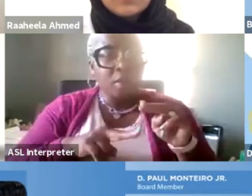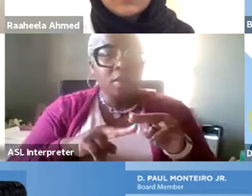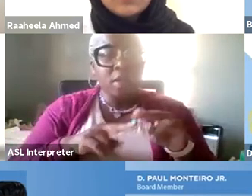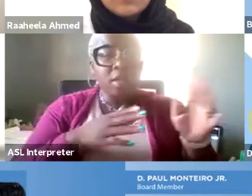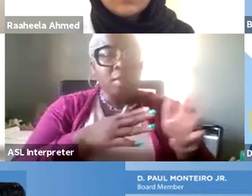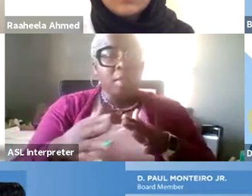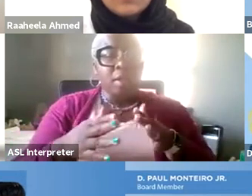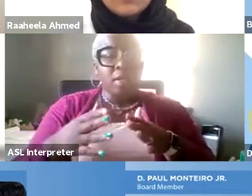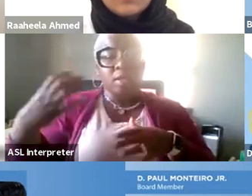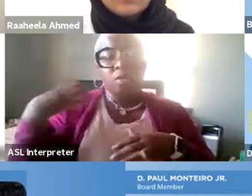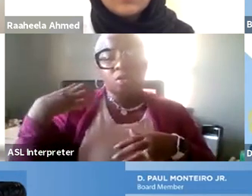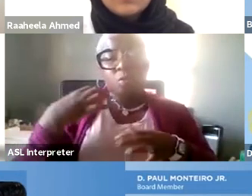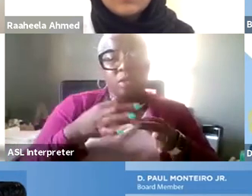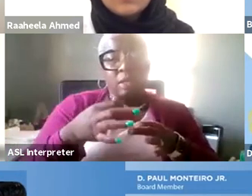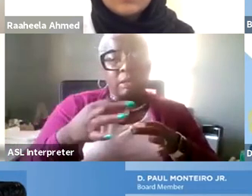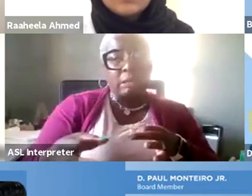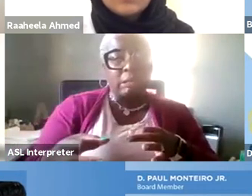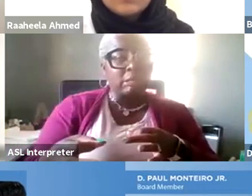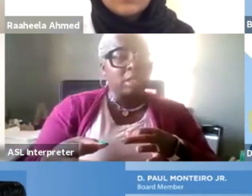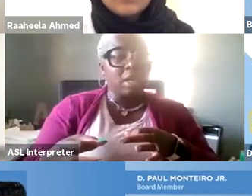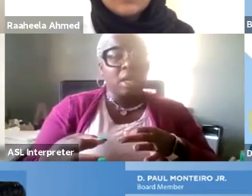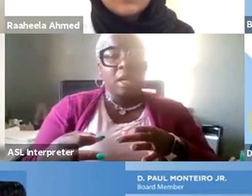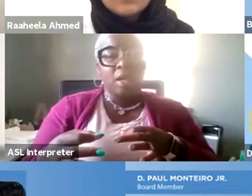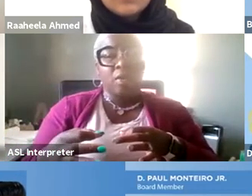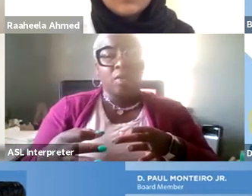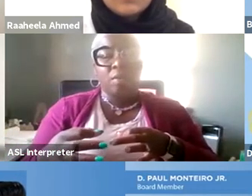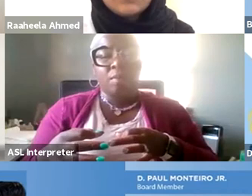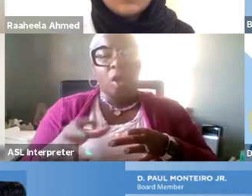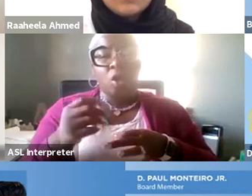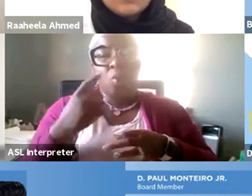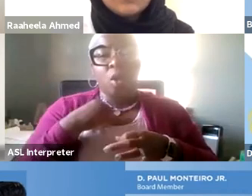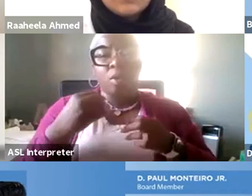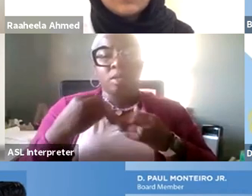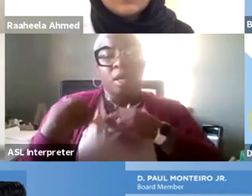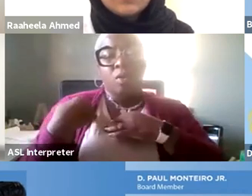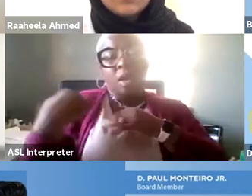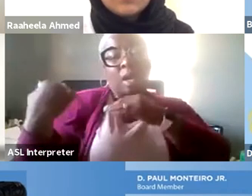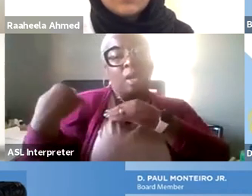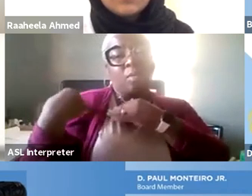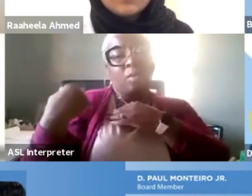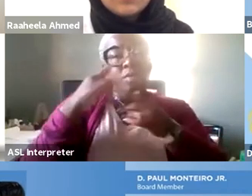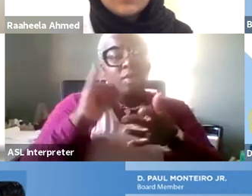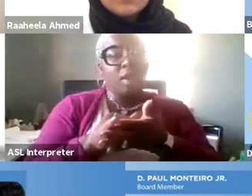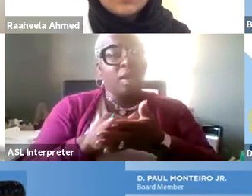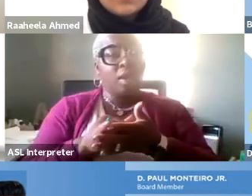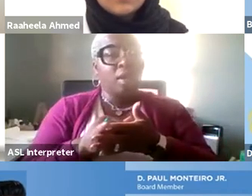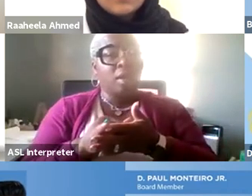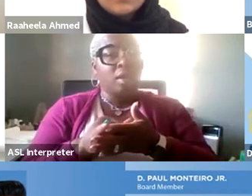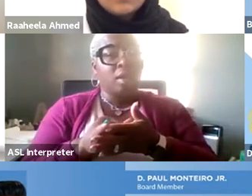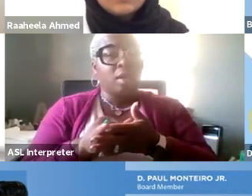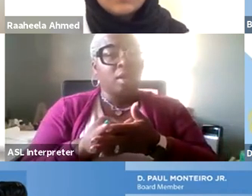the school and were at a disadvantage before the game. No one was held accountable. The county provides an allotment each year for the football